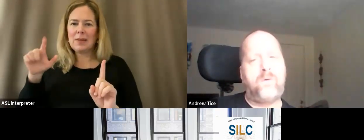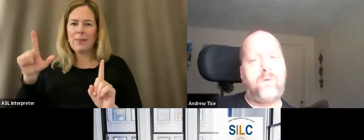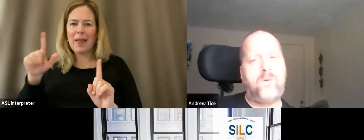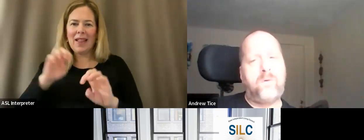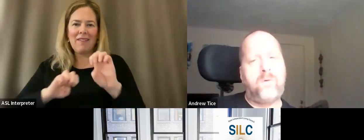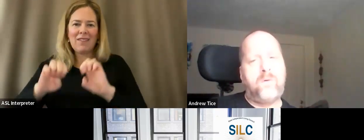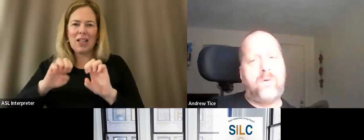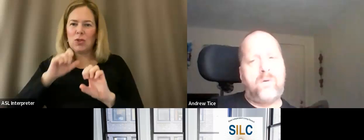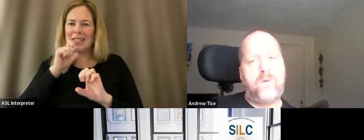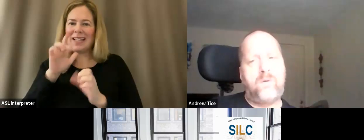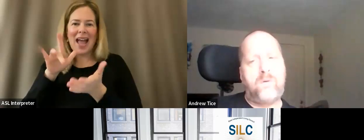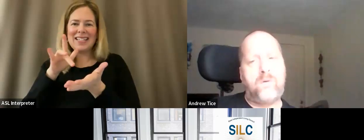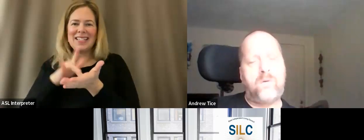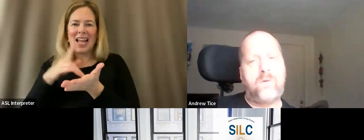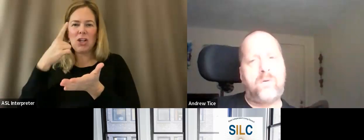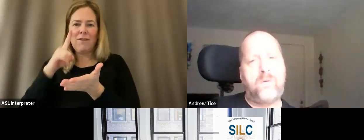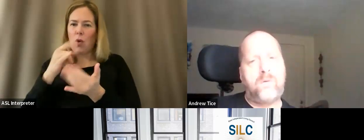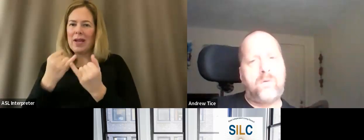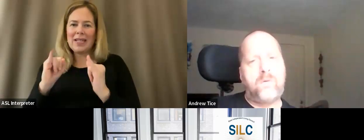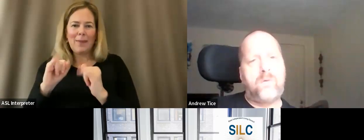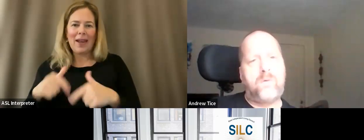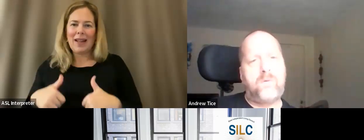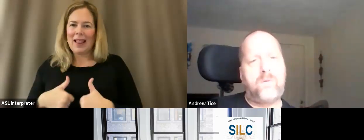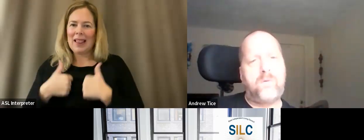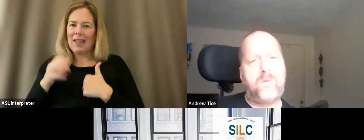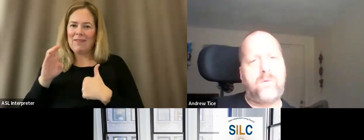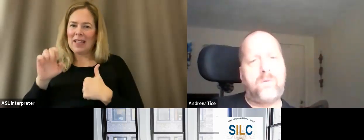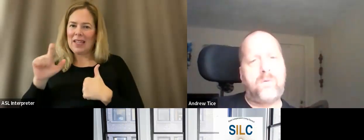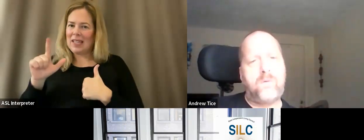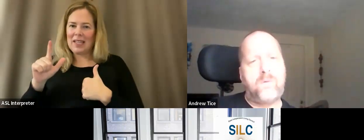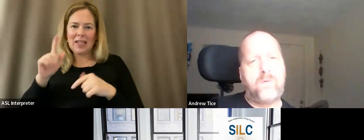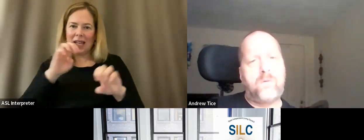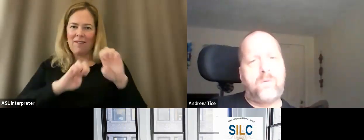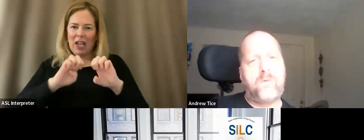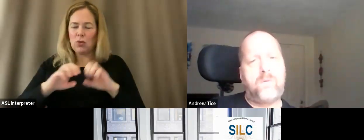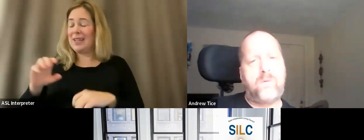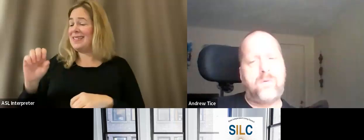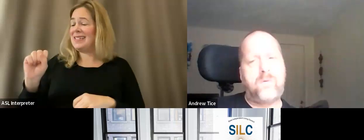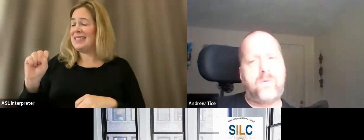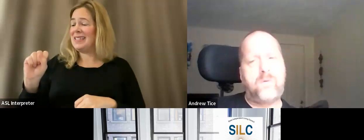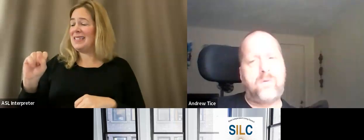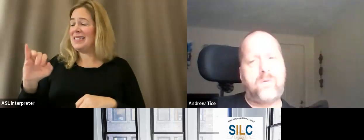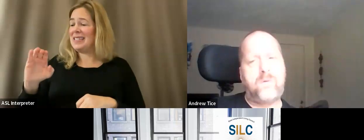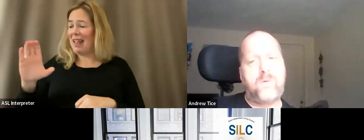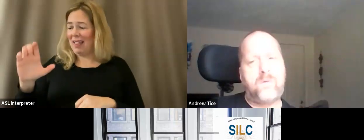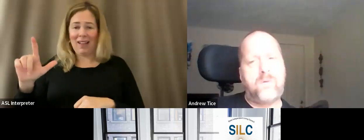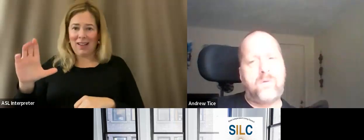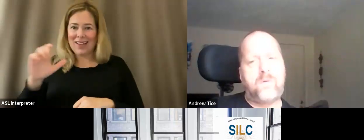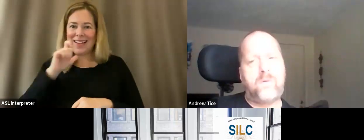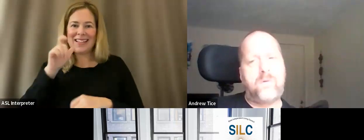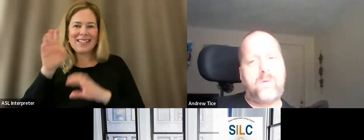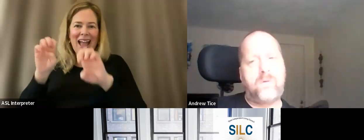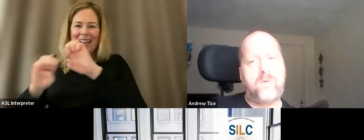for Independent Living evaluation. The SILC is not supposed to be evaluating center